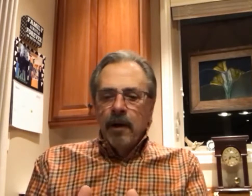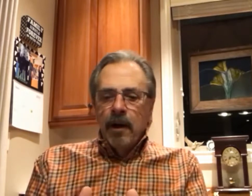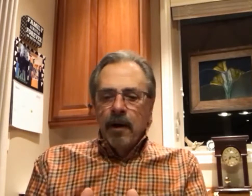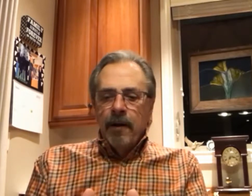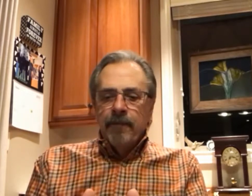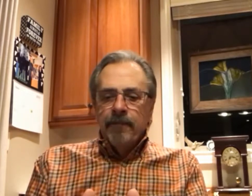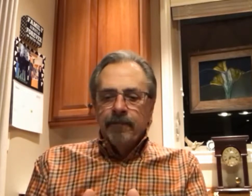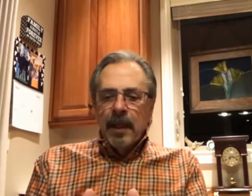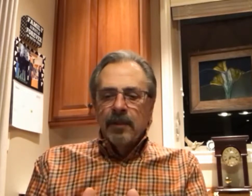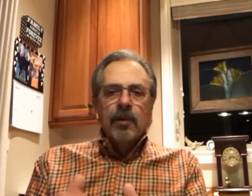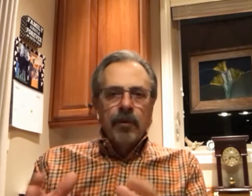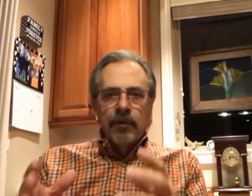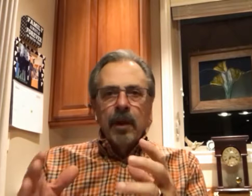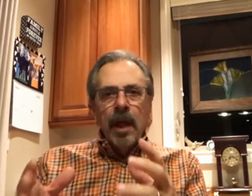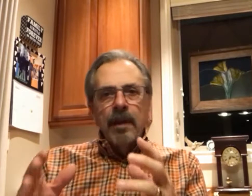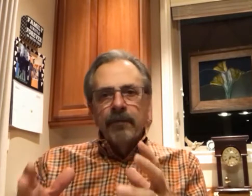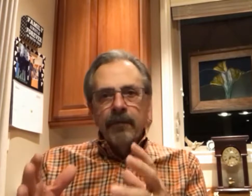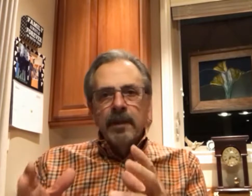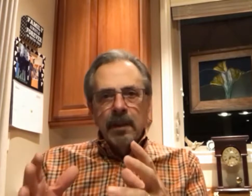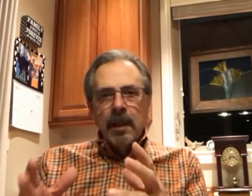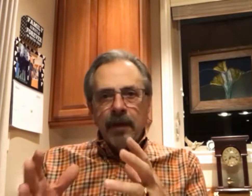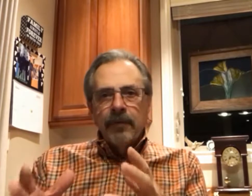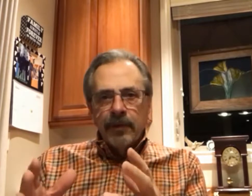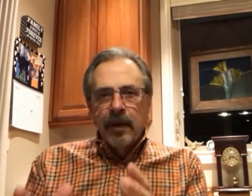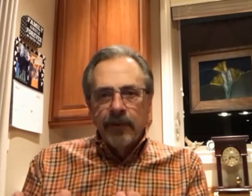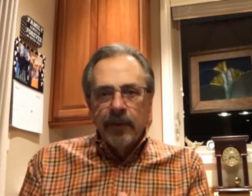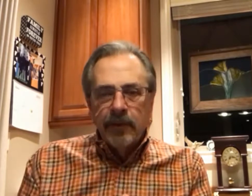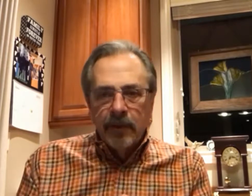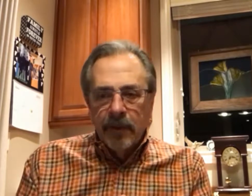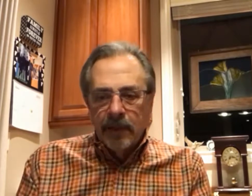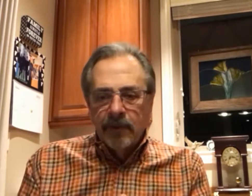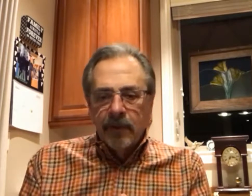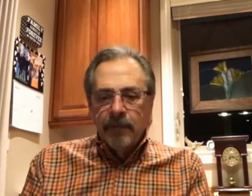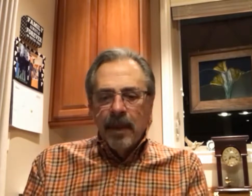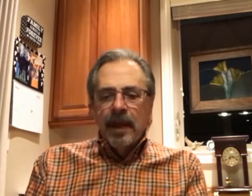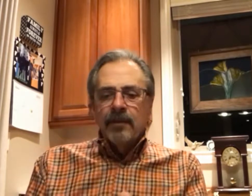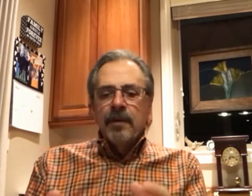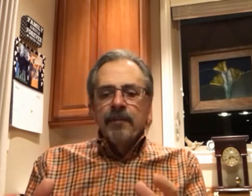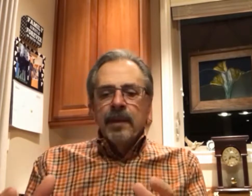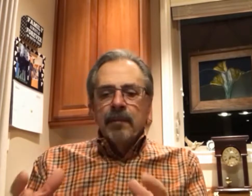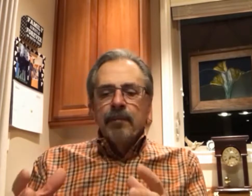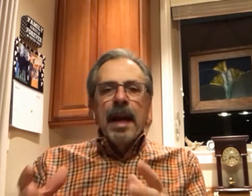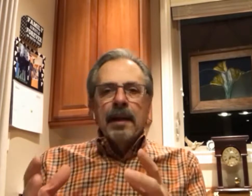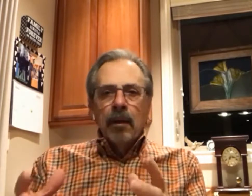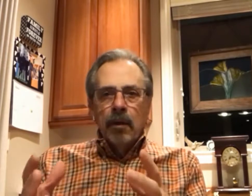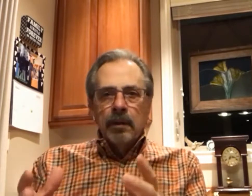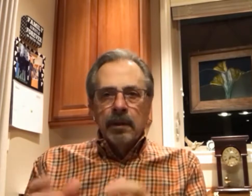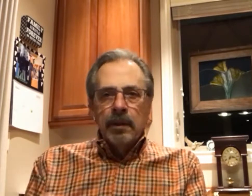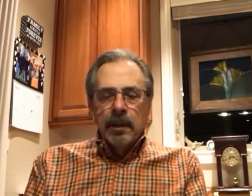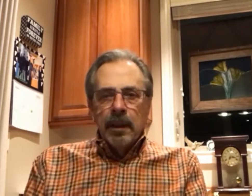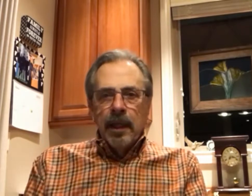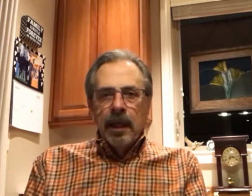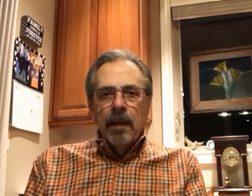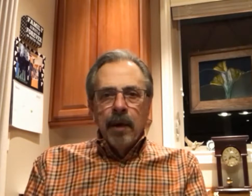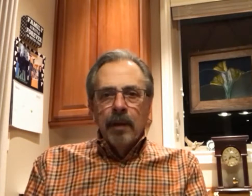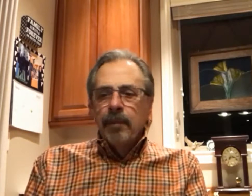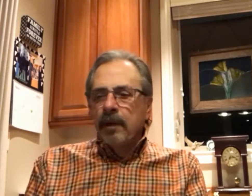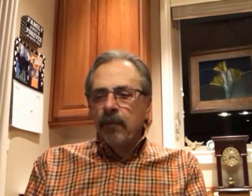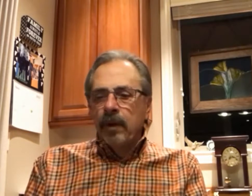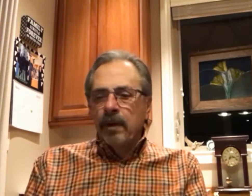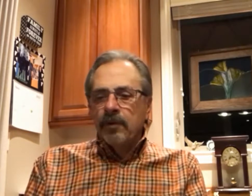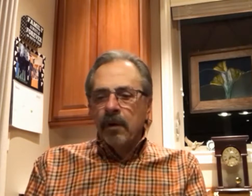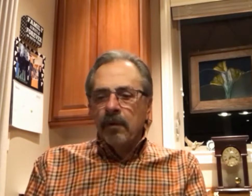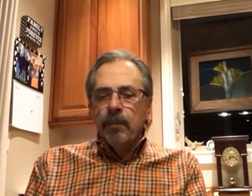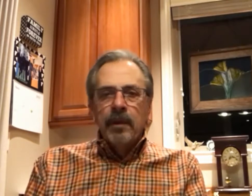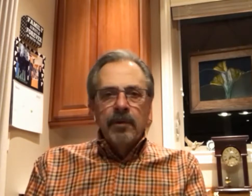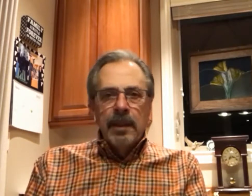now, and so there's a lot of stuff that's I guess backlogged, and I